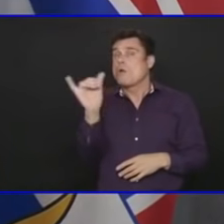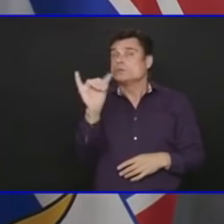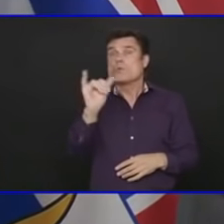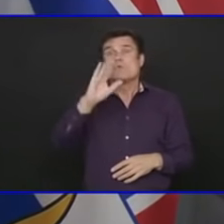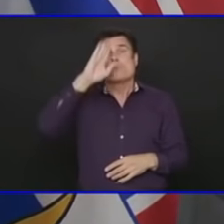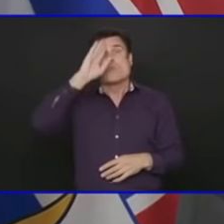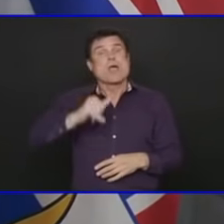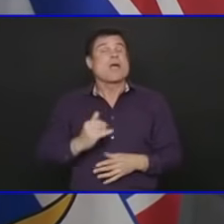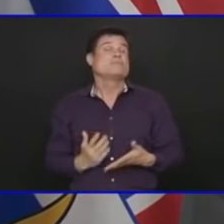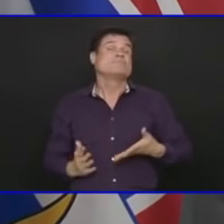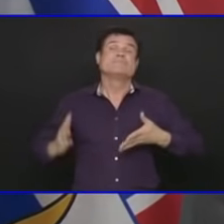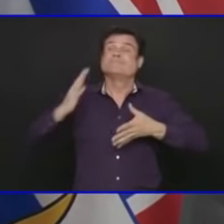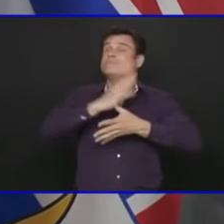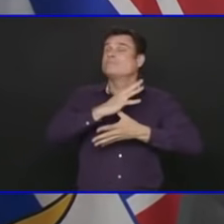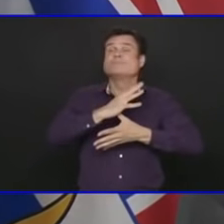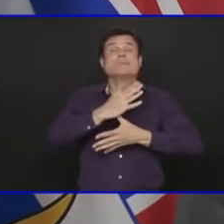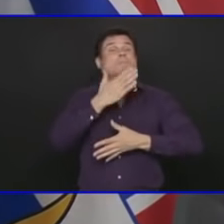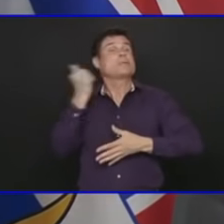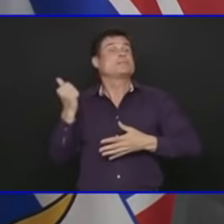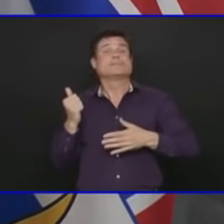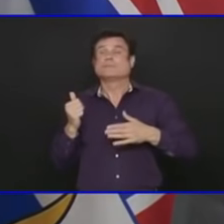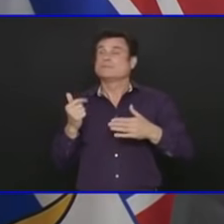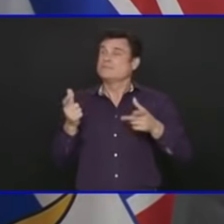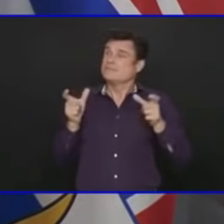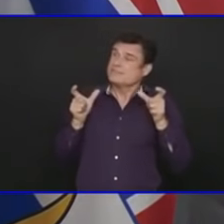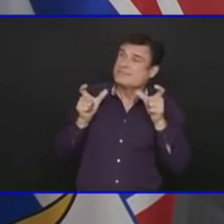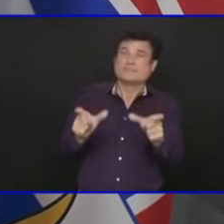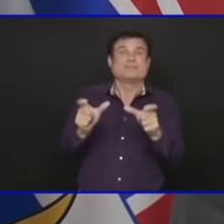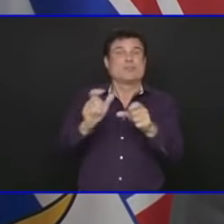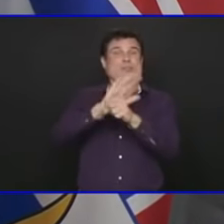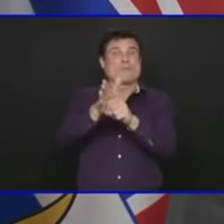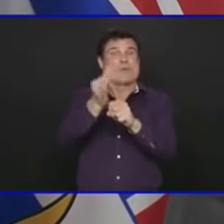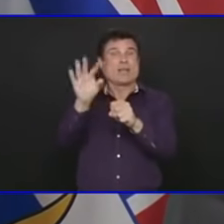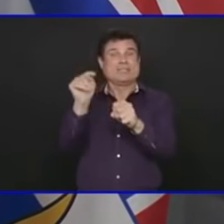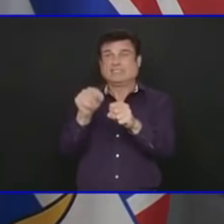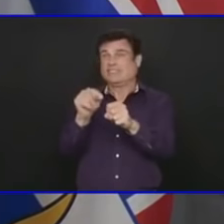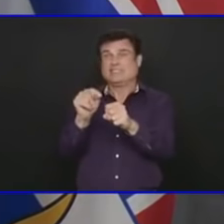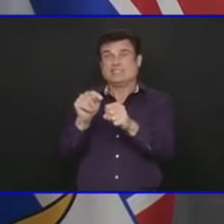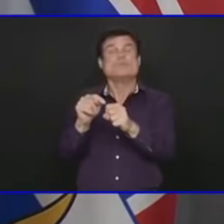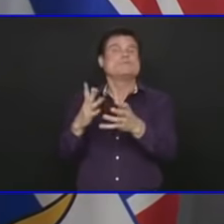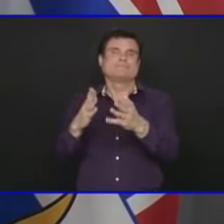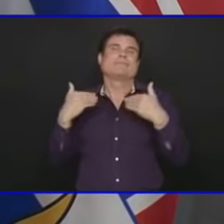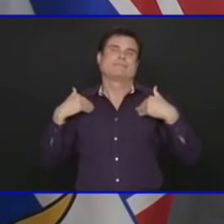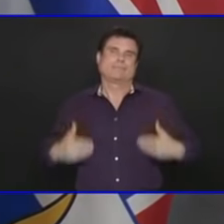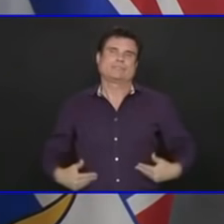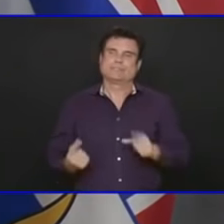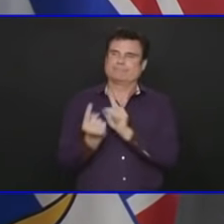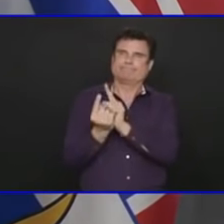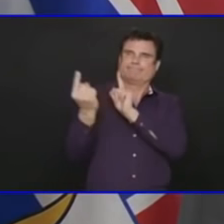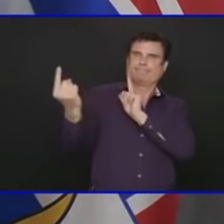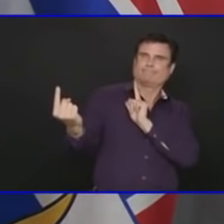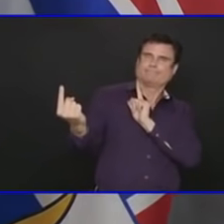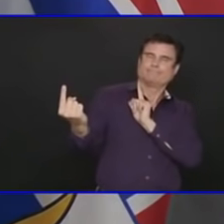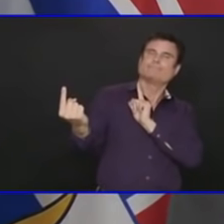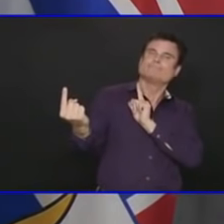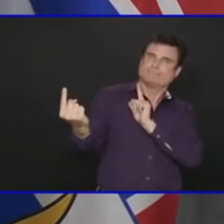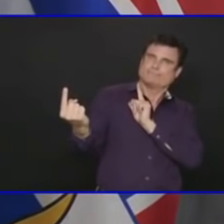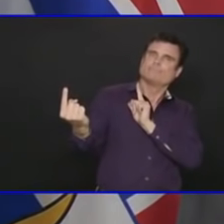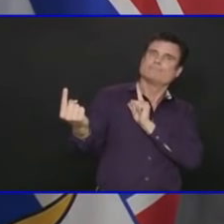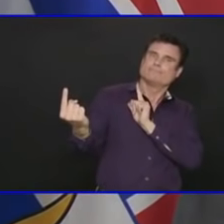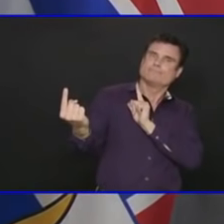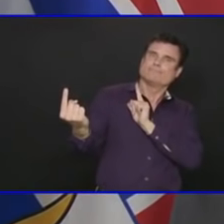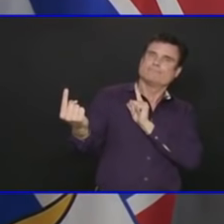now, physical distance saves lives. For now, physical distance is our closest friend, whether we run a business,